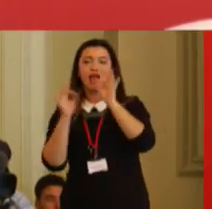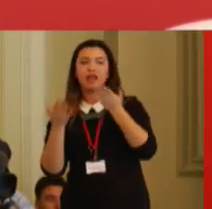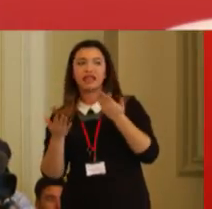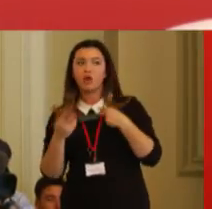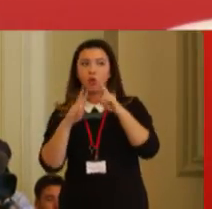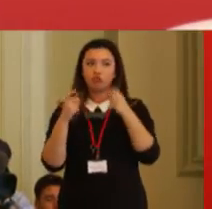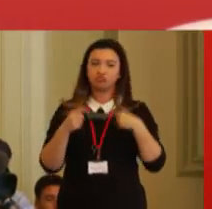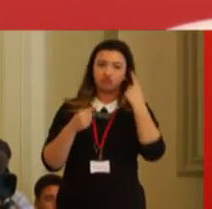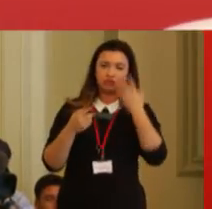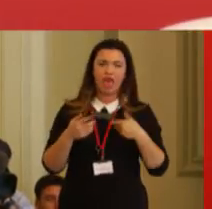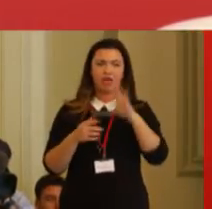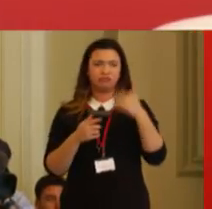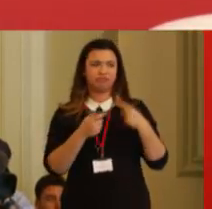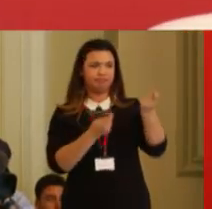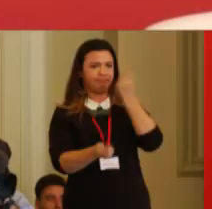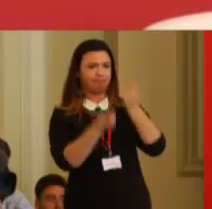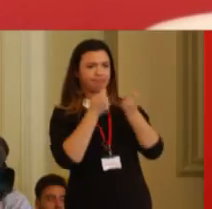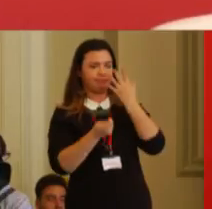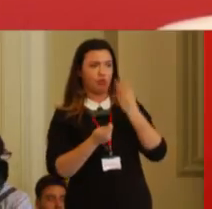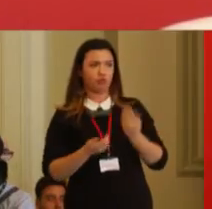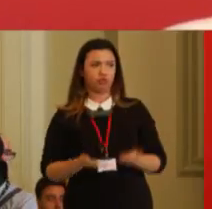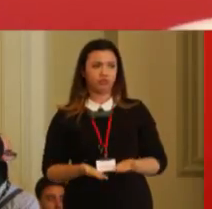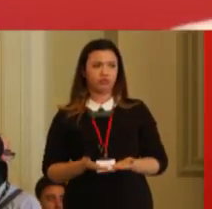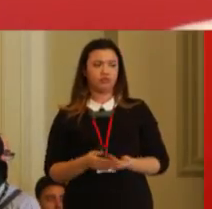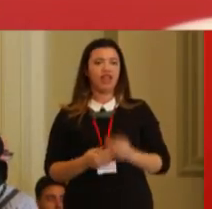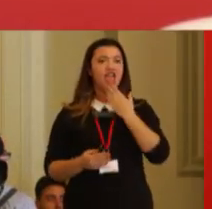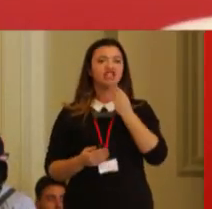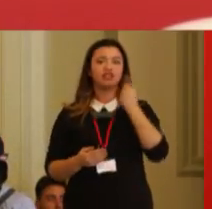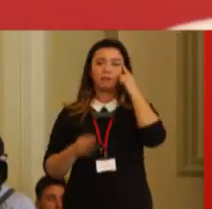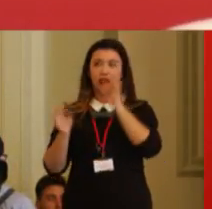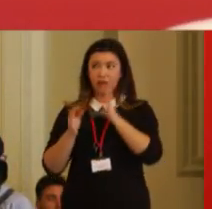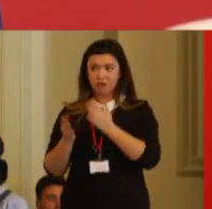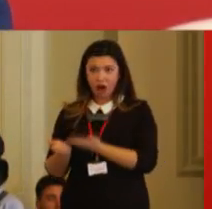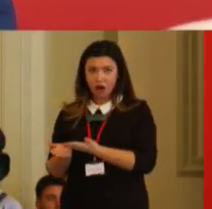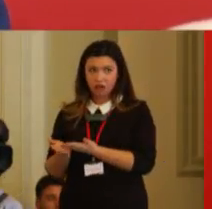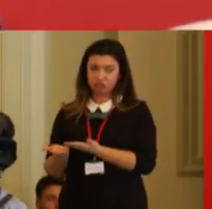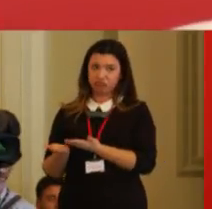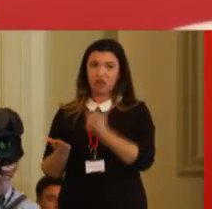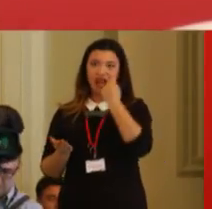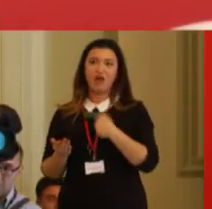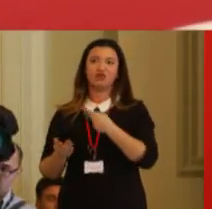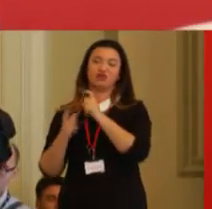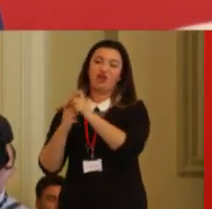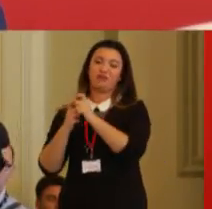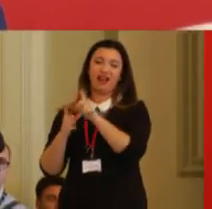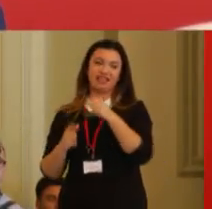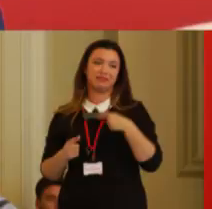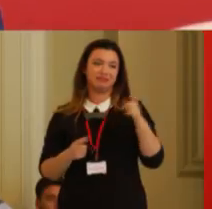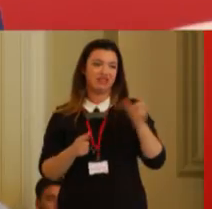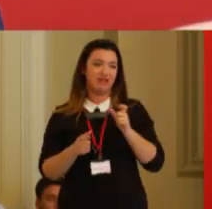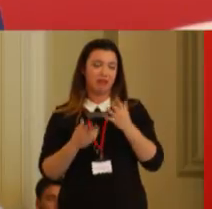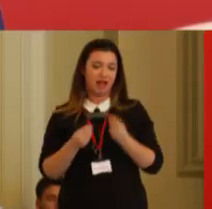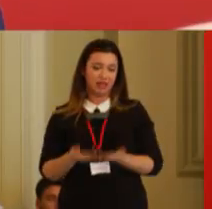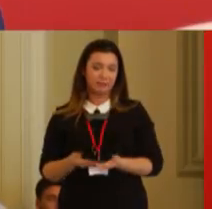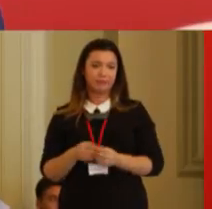addressing the survey, while we said the subject is about future plans of youngsters, people say to us, do they have plans? Did